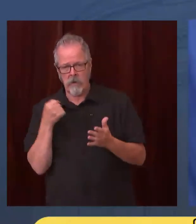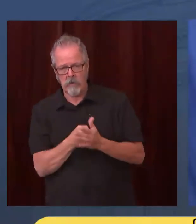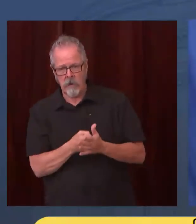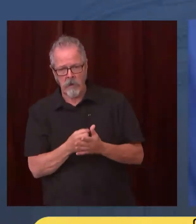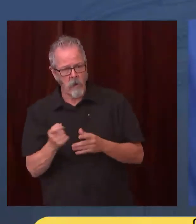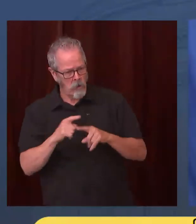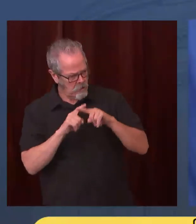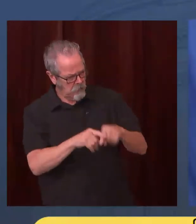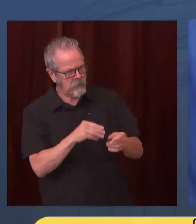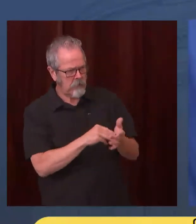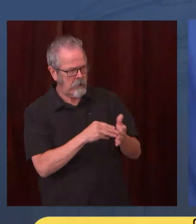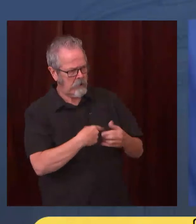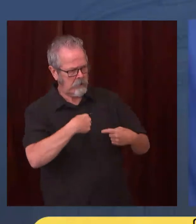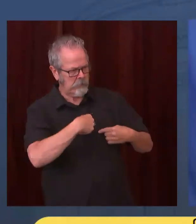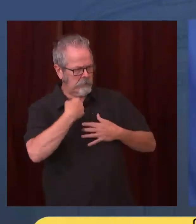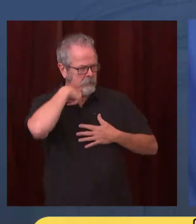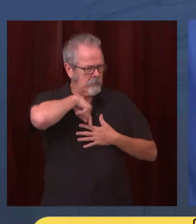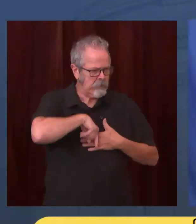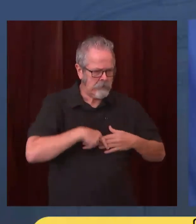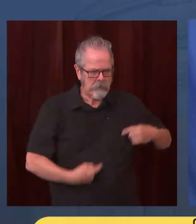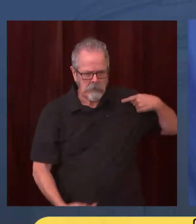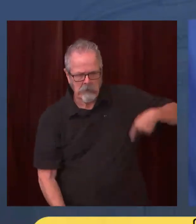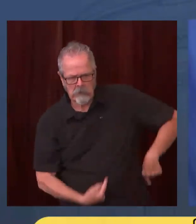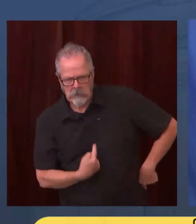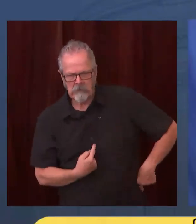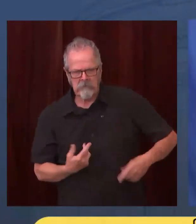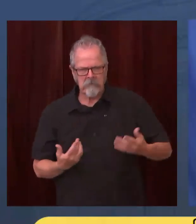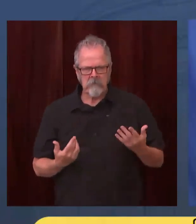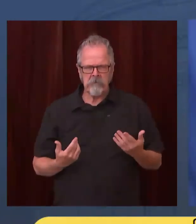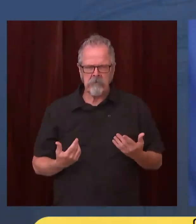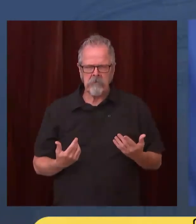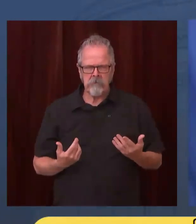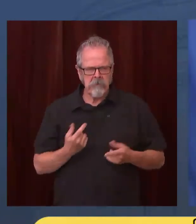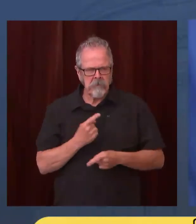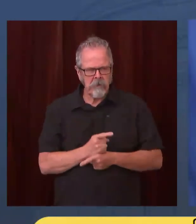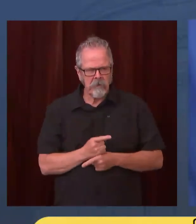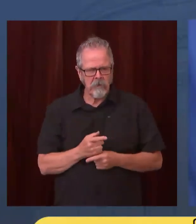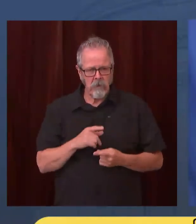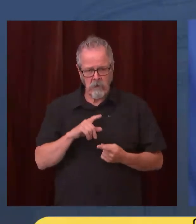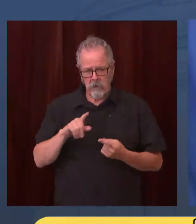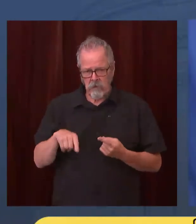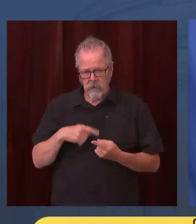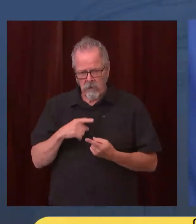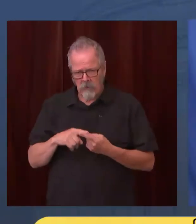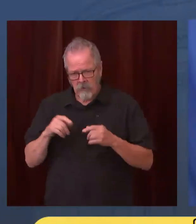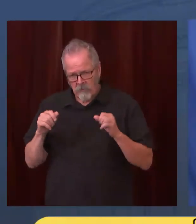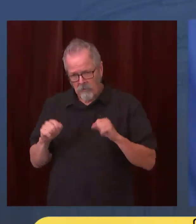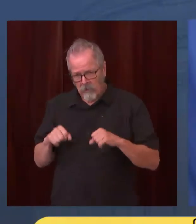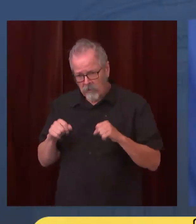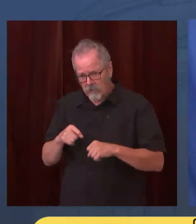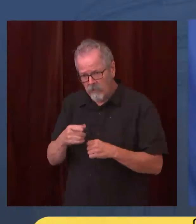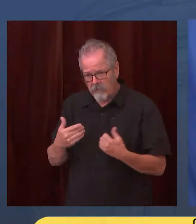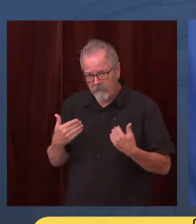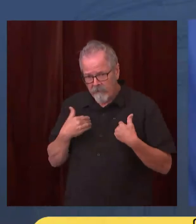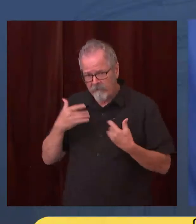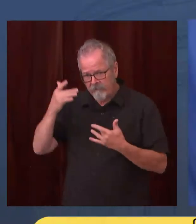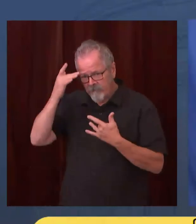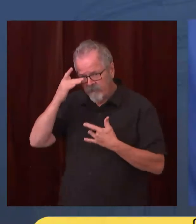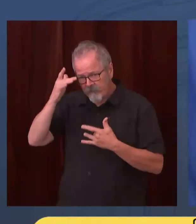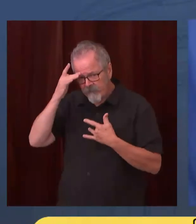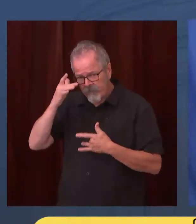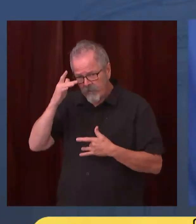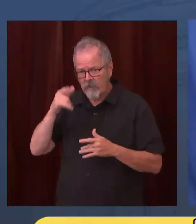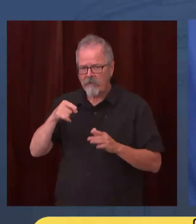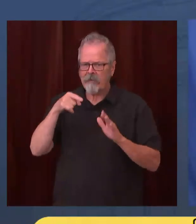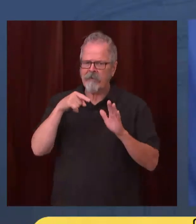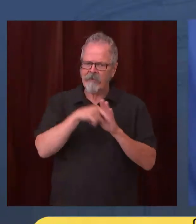that killed 59 people yesterday, hopefully you'll trust your physician. And we just hope people will have those conversations. As they